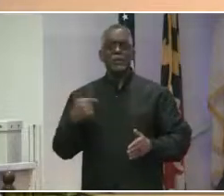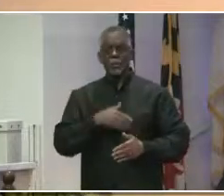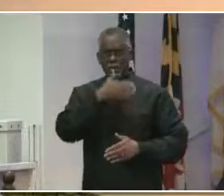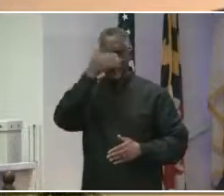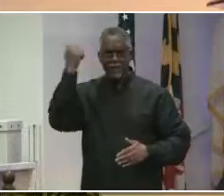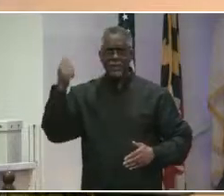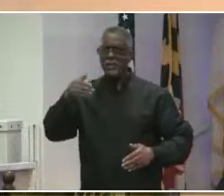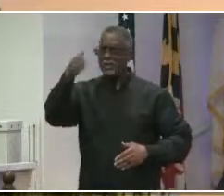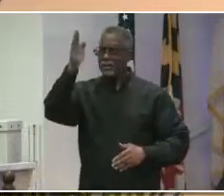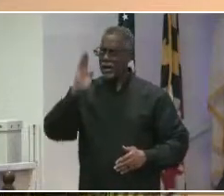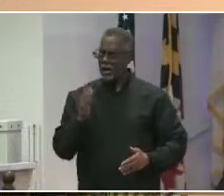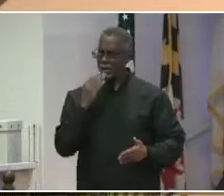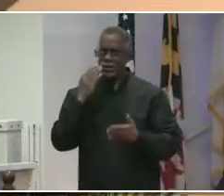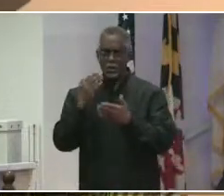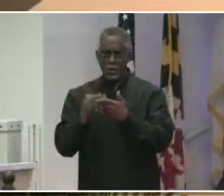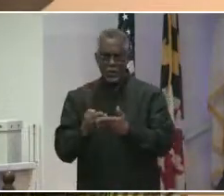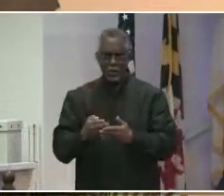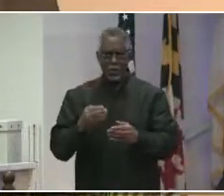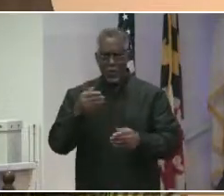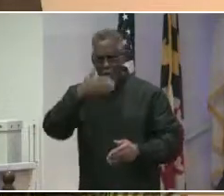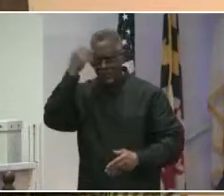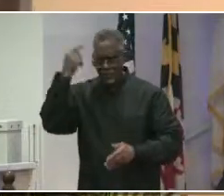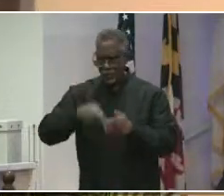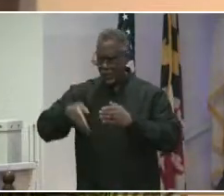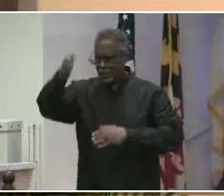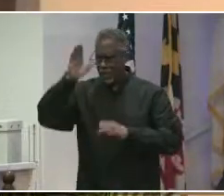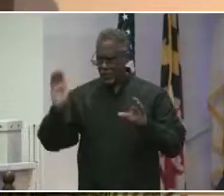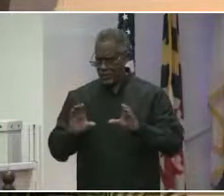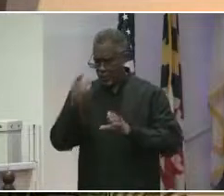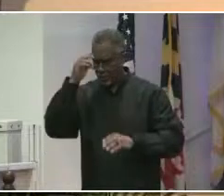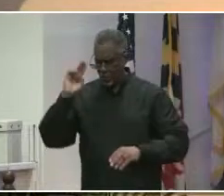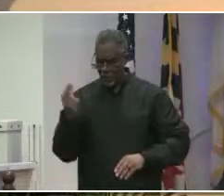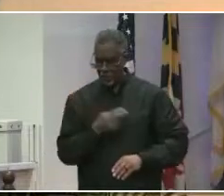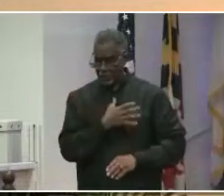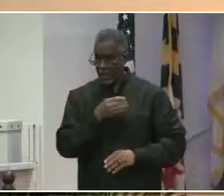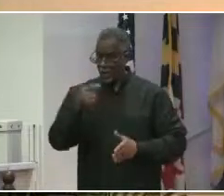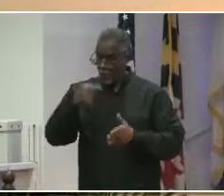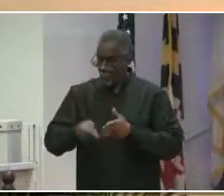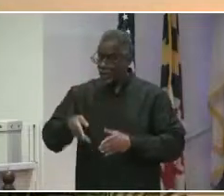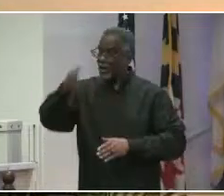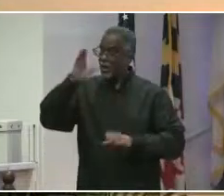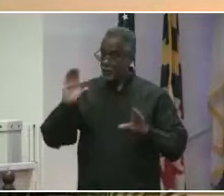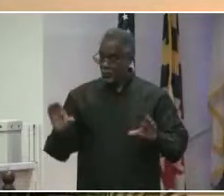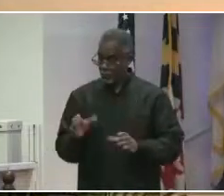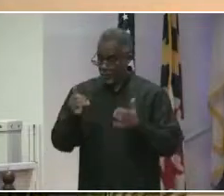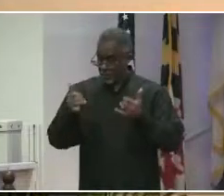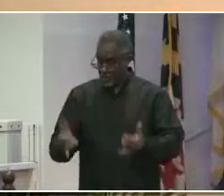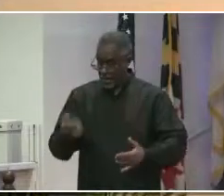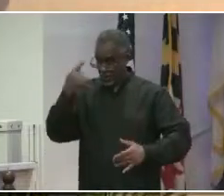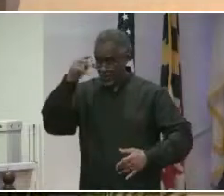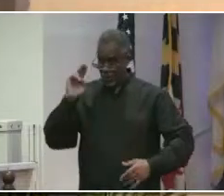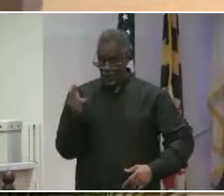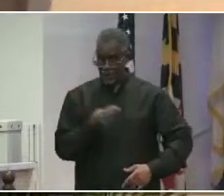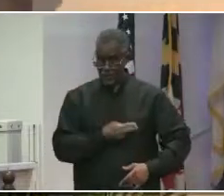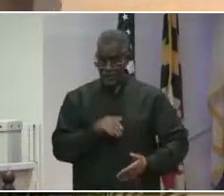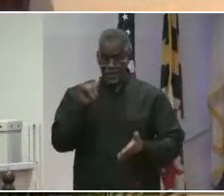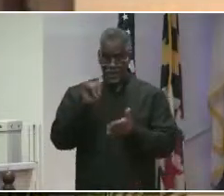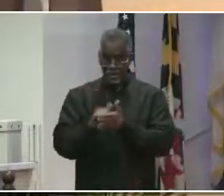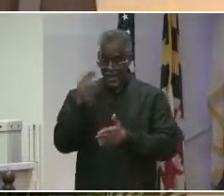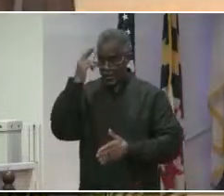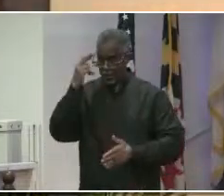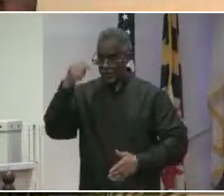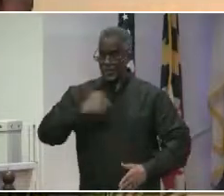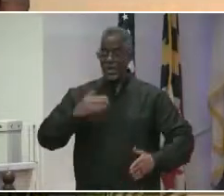think back on what God has done for us and what God is doing for us. And so because of that, I was